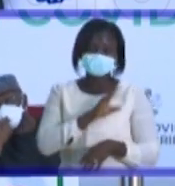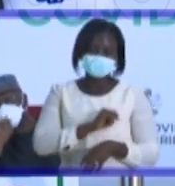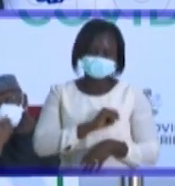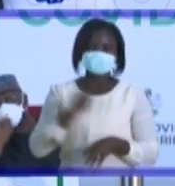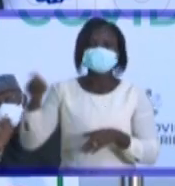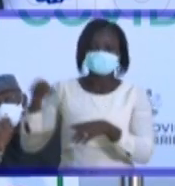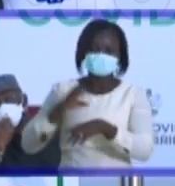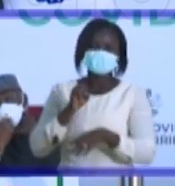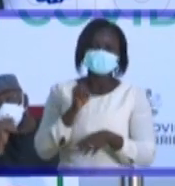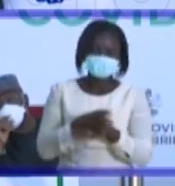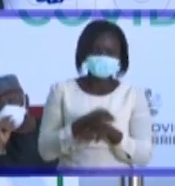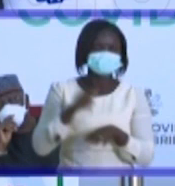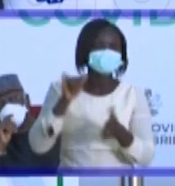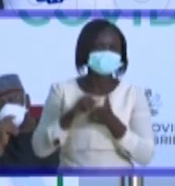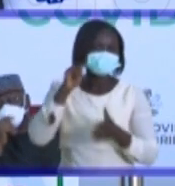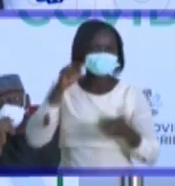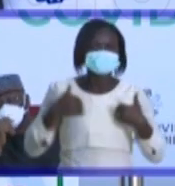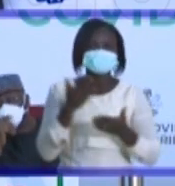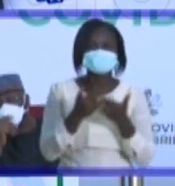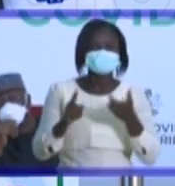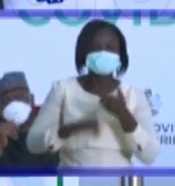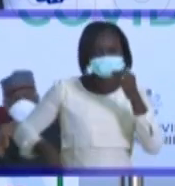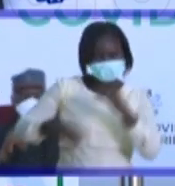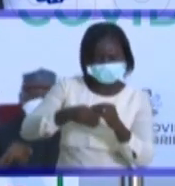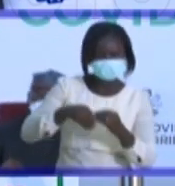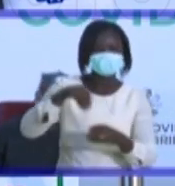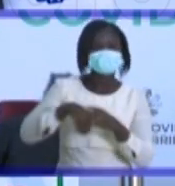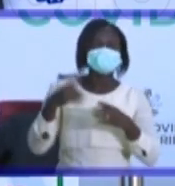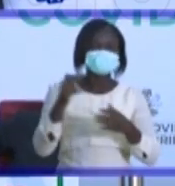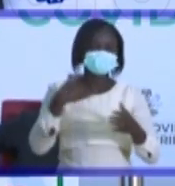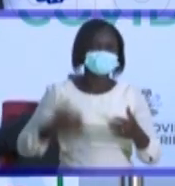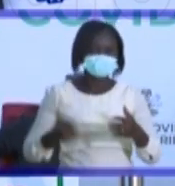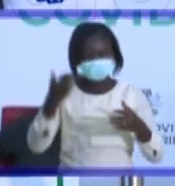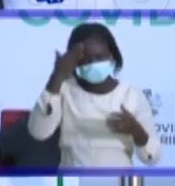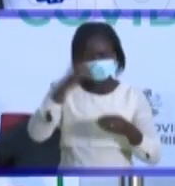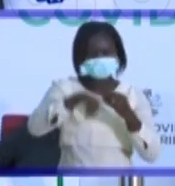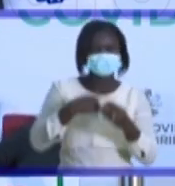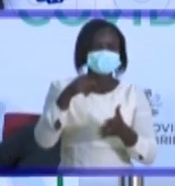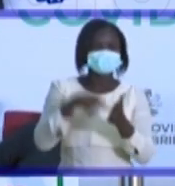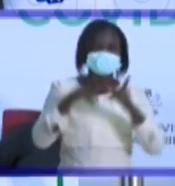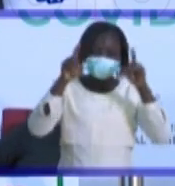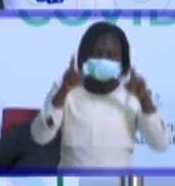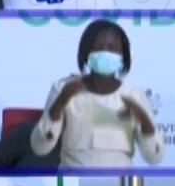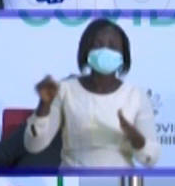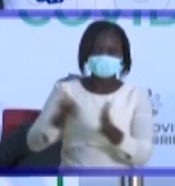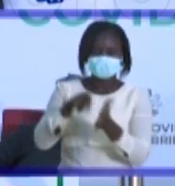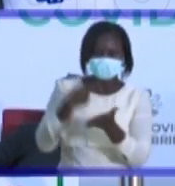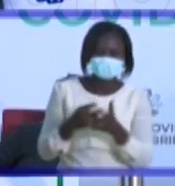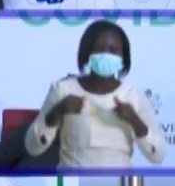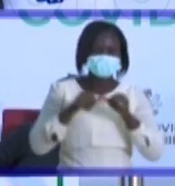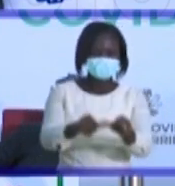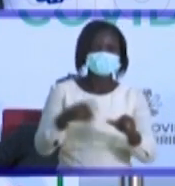has something to add to the body of knowledge around these trials, and I have therefore approved continuation of the trial